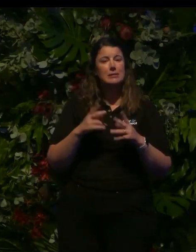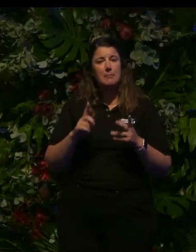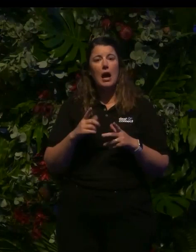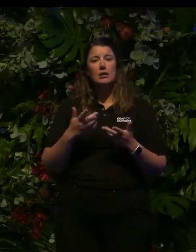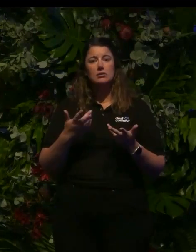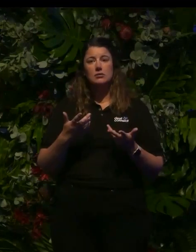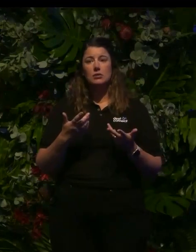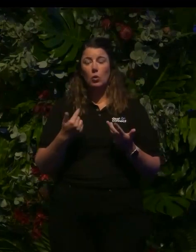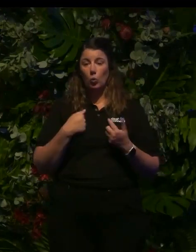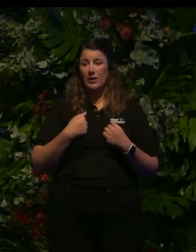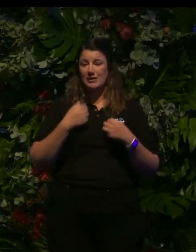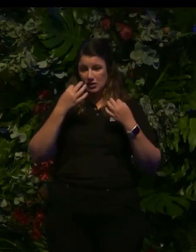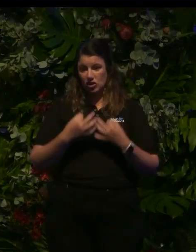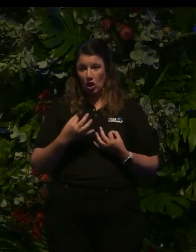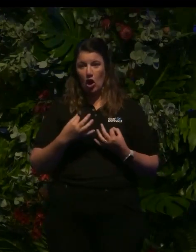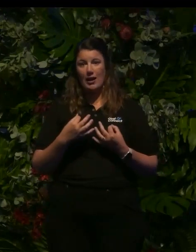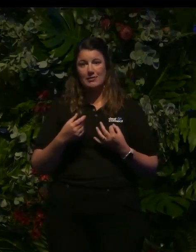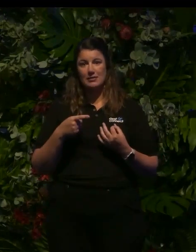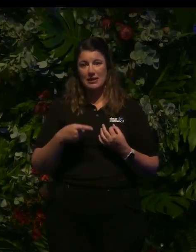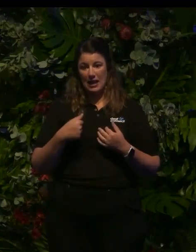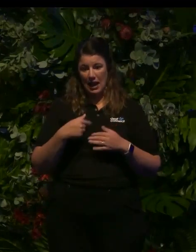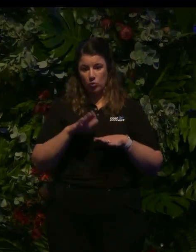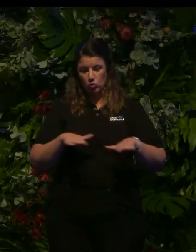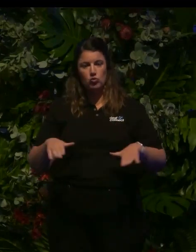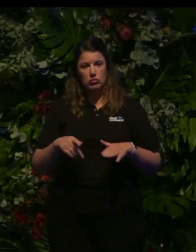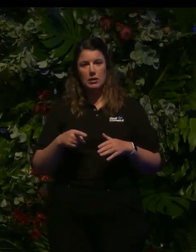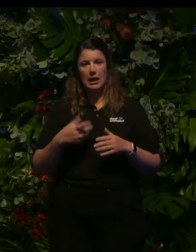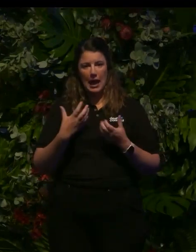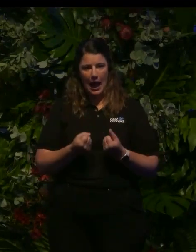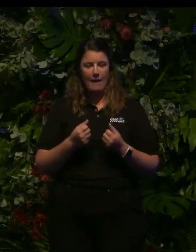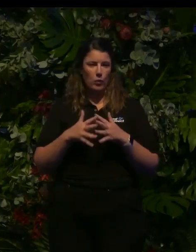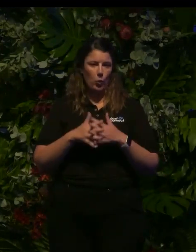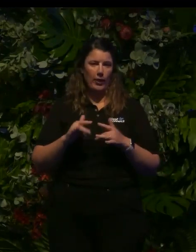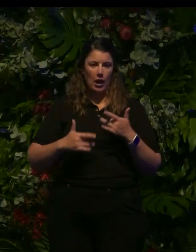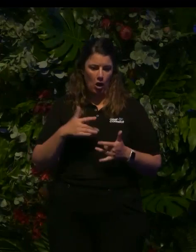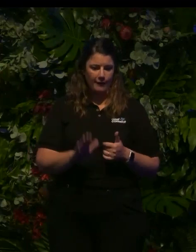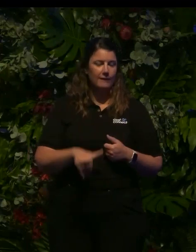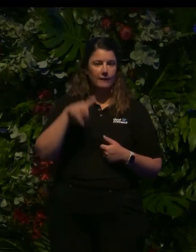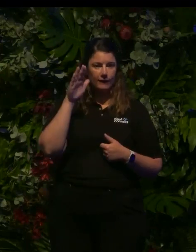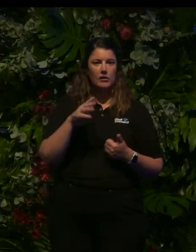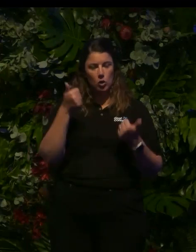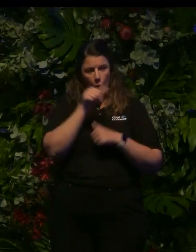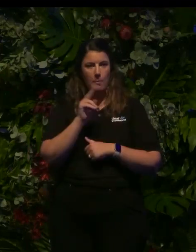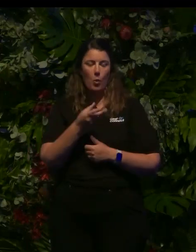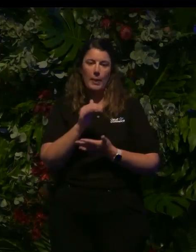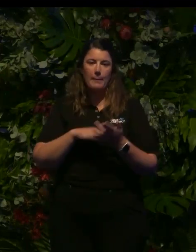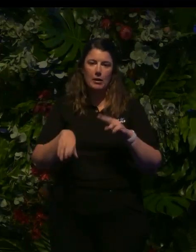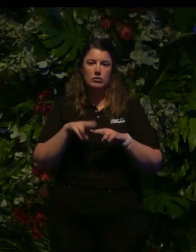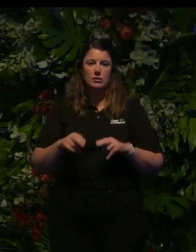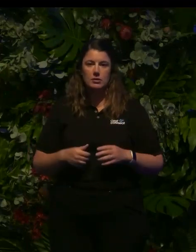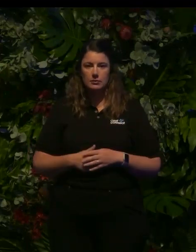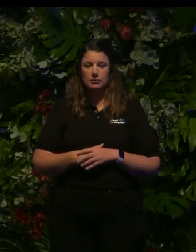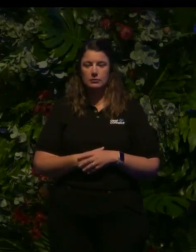that our children, they don't lose from one day of the other the connection to one of the other parents. And that